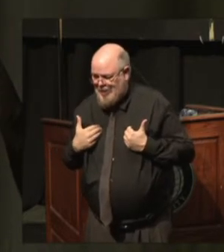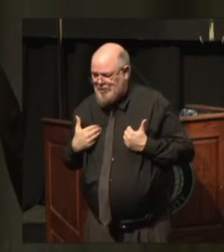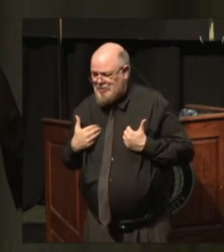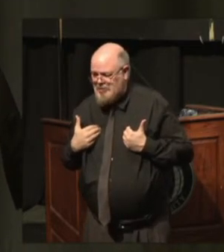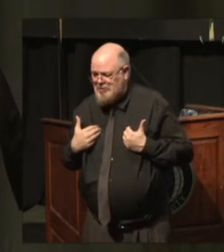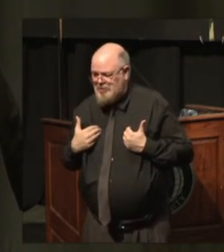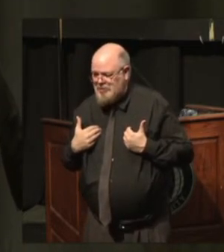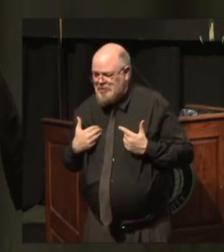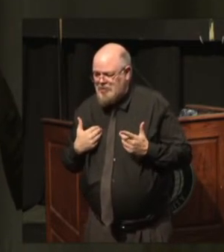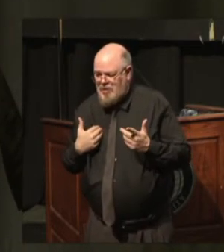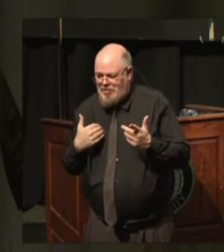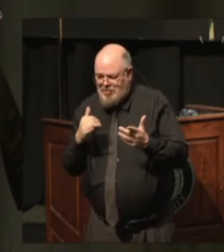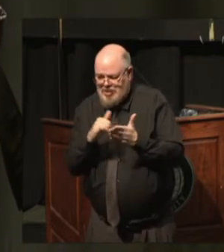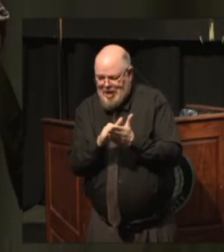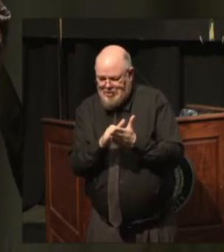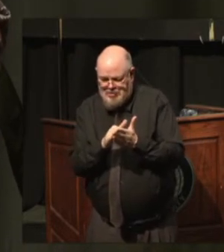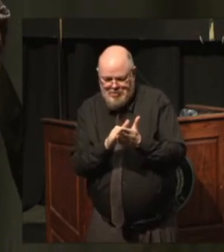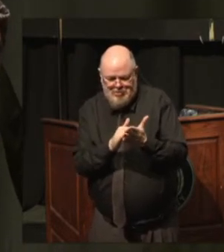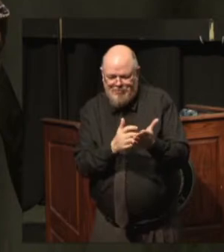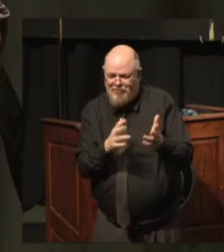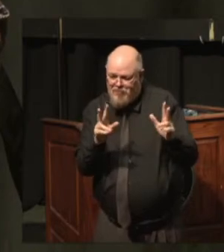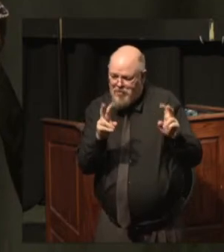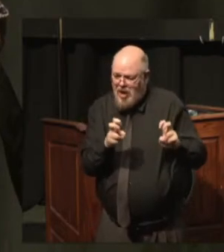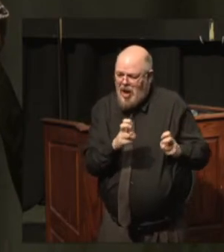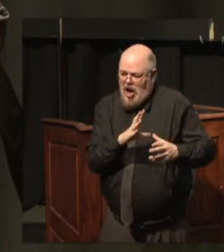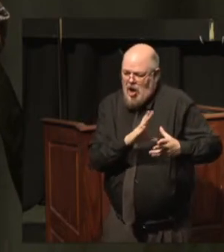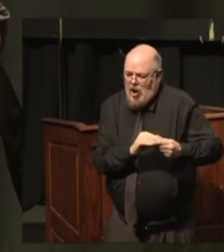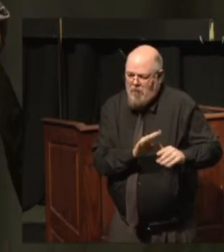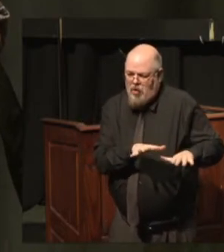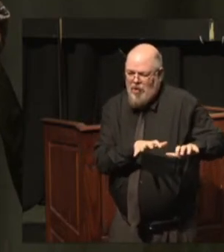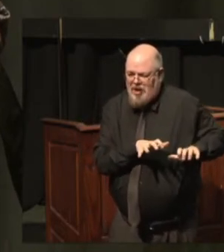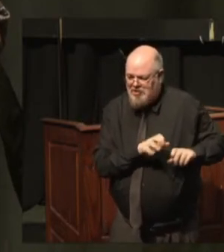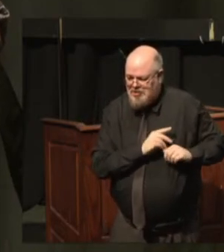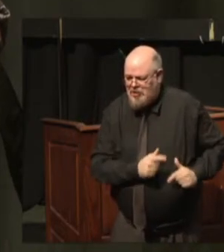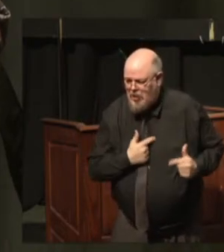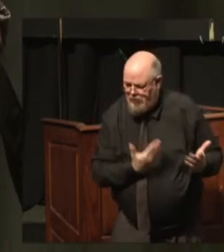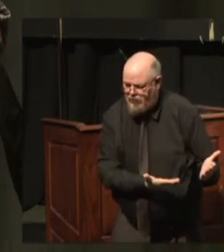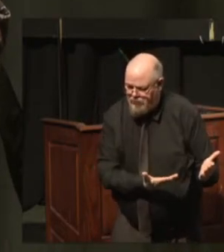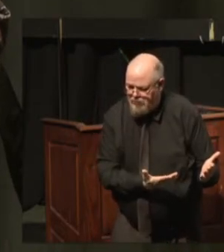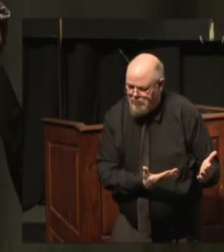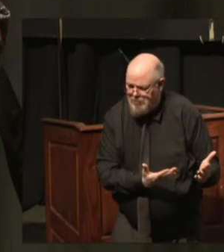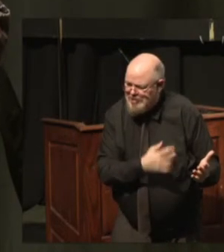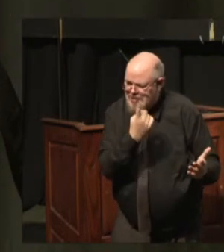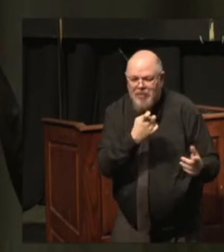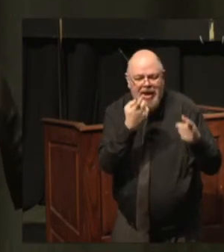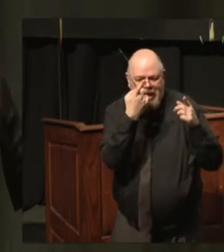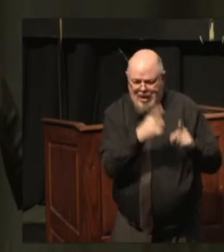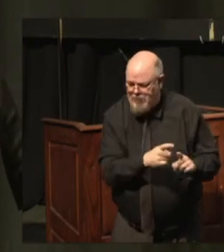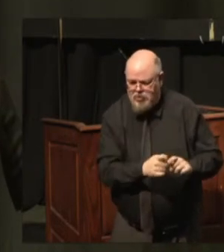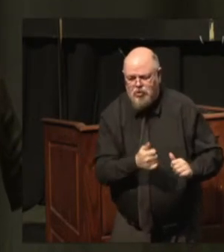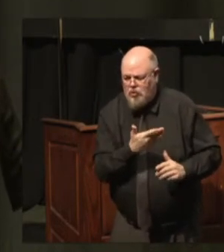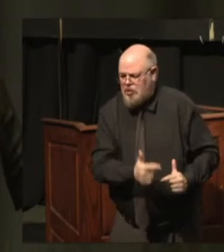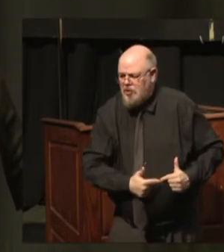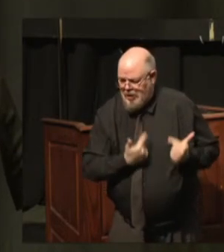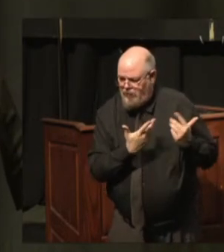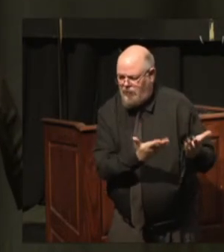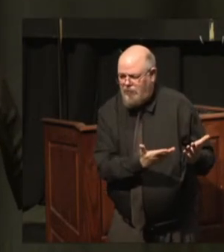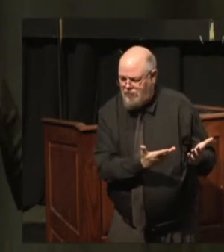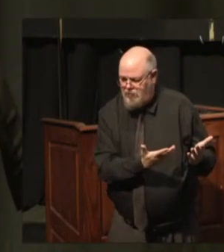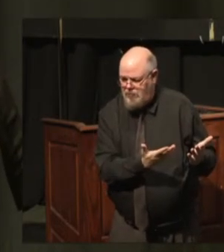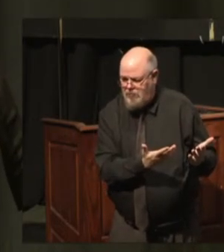And mine and yours, no one's is more significant or less significant than each other's. You might be a teacher in this